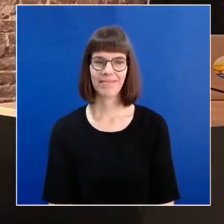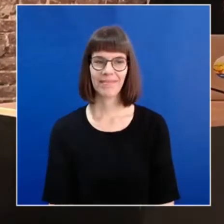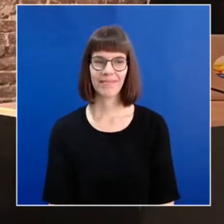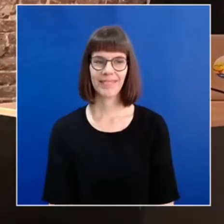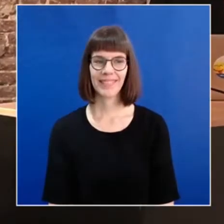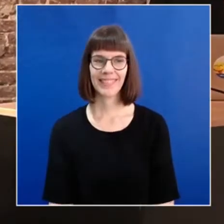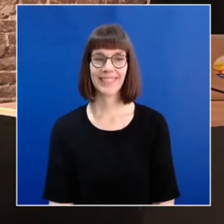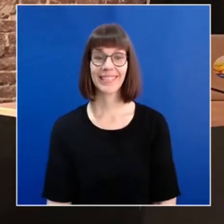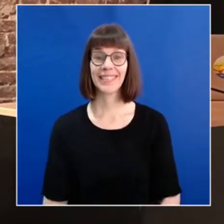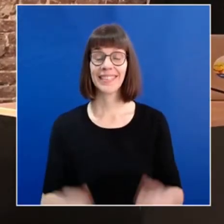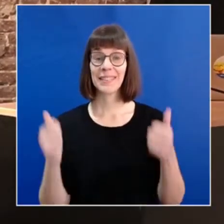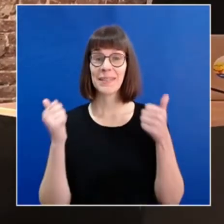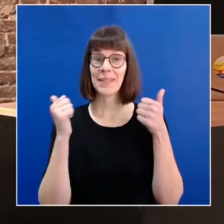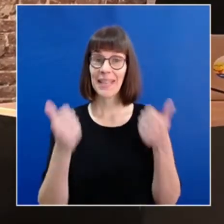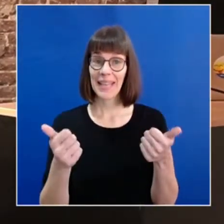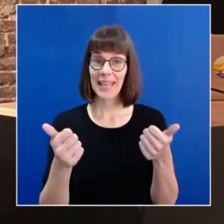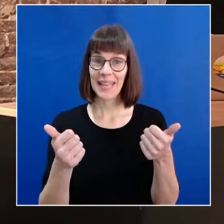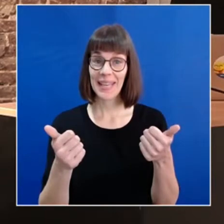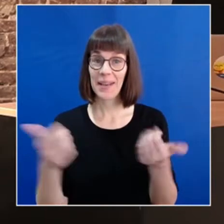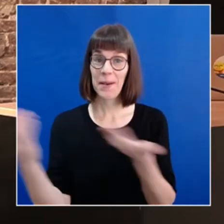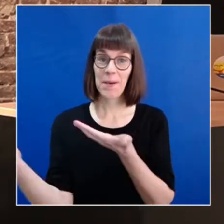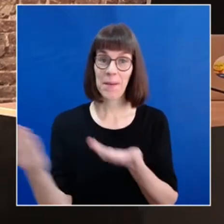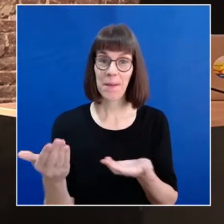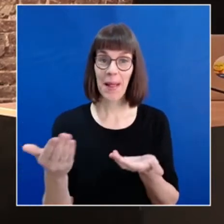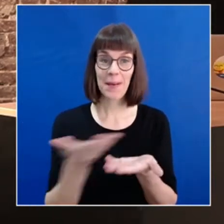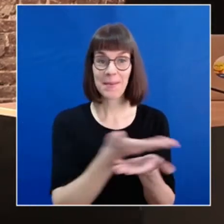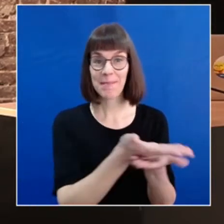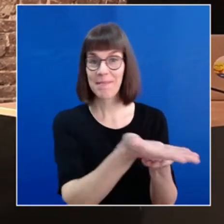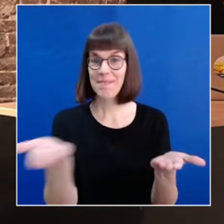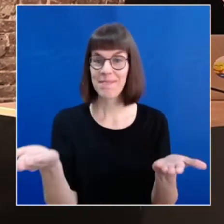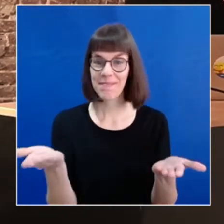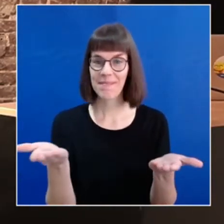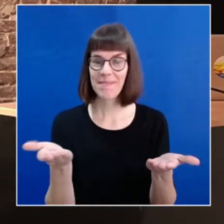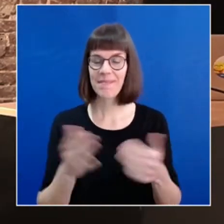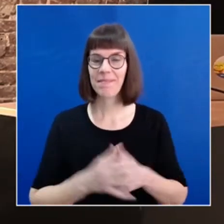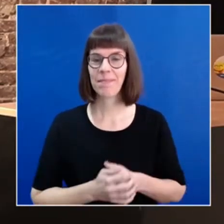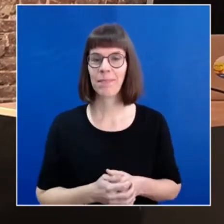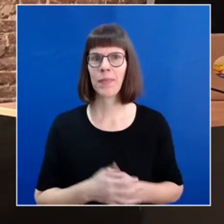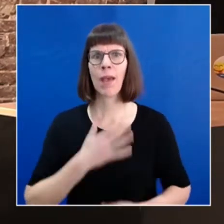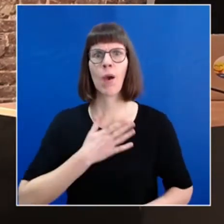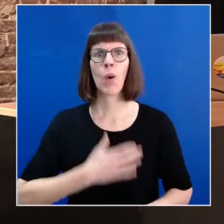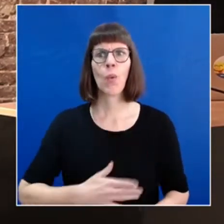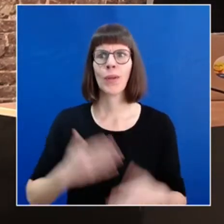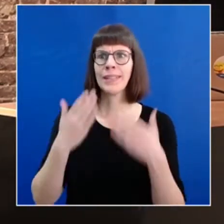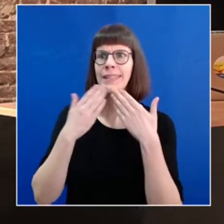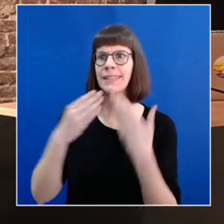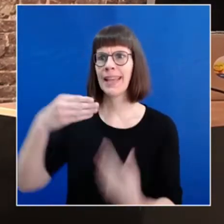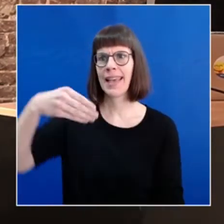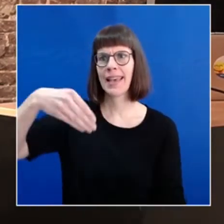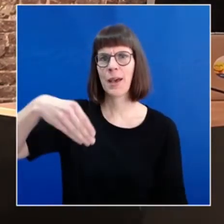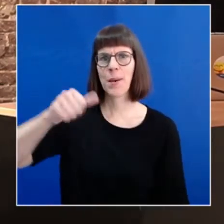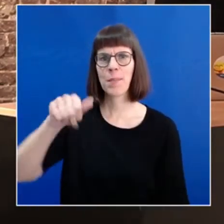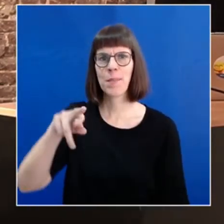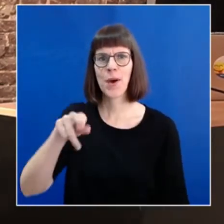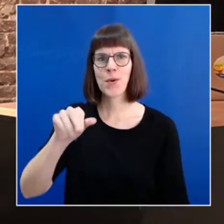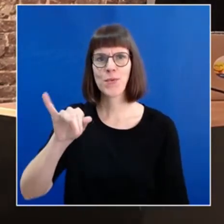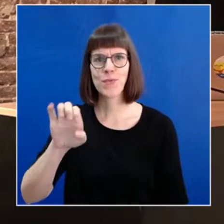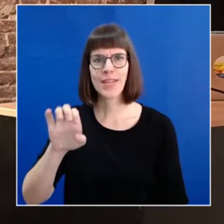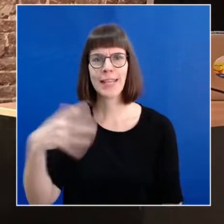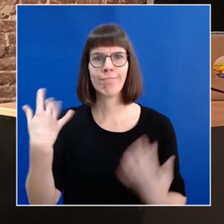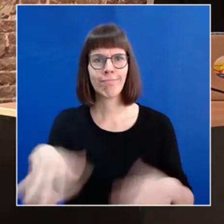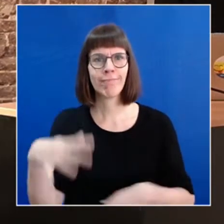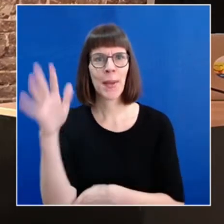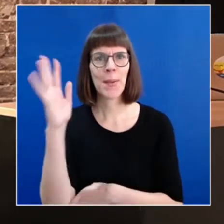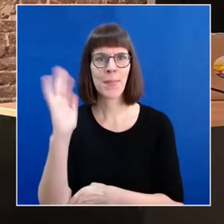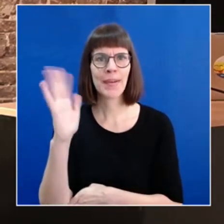Okay, and welcome back, everybody. First of all, I want to thank Marie for that awesome talk that she just gave. And I'd also like